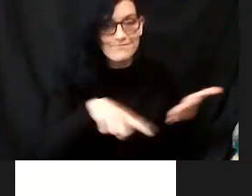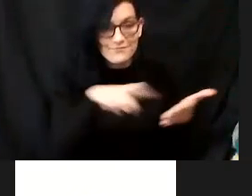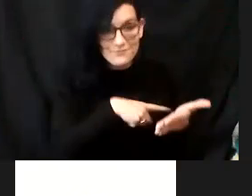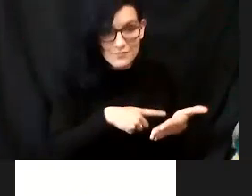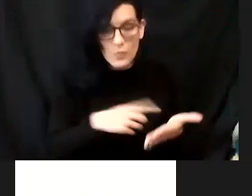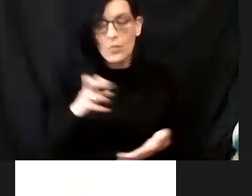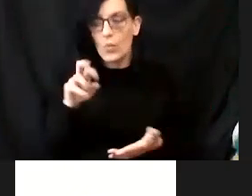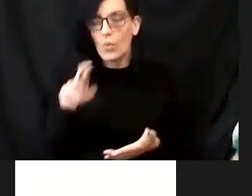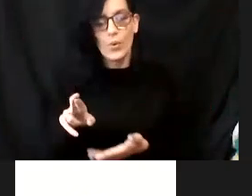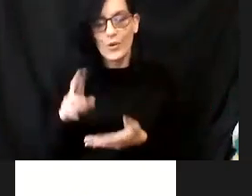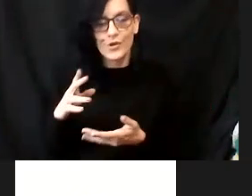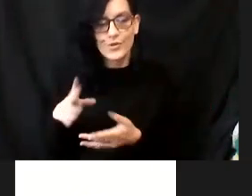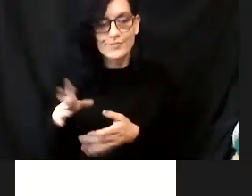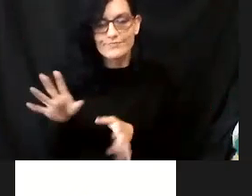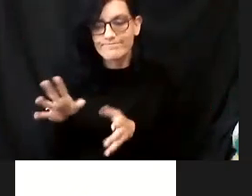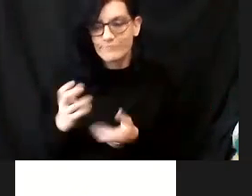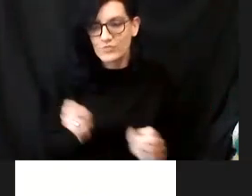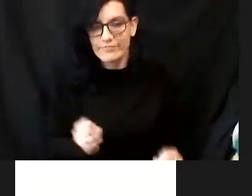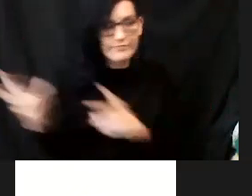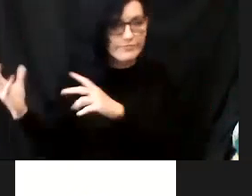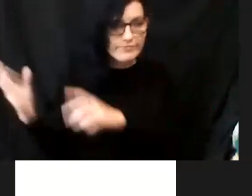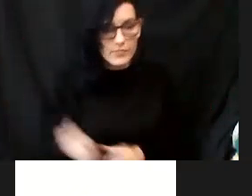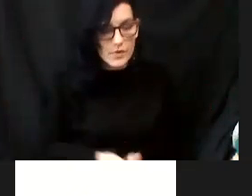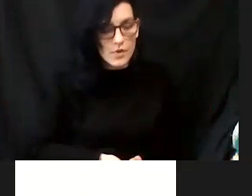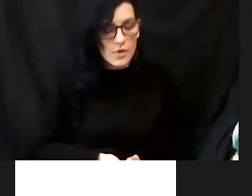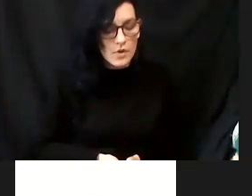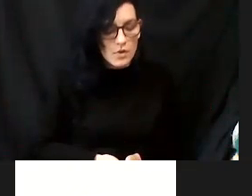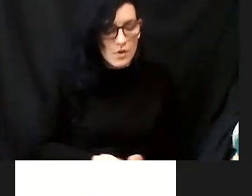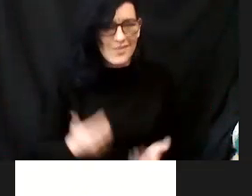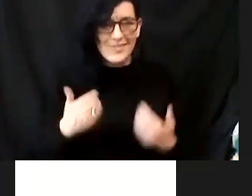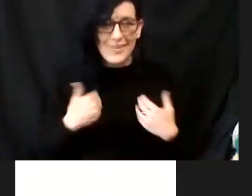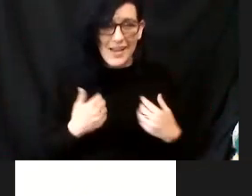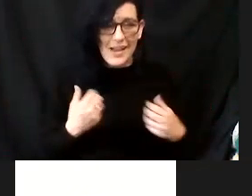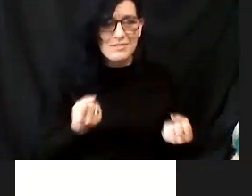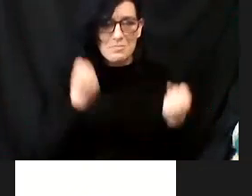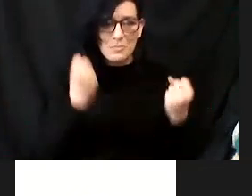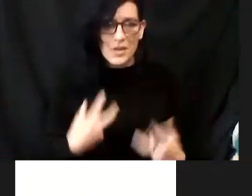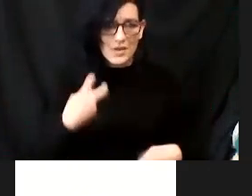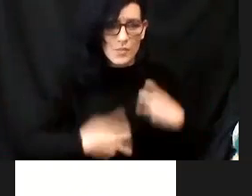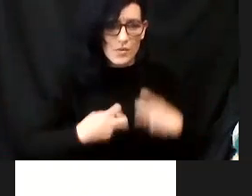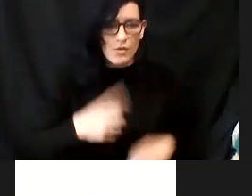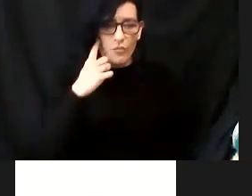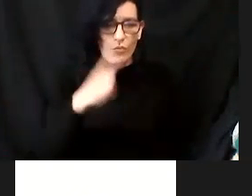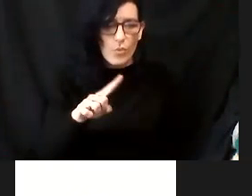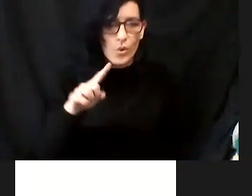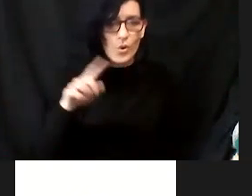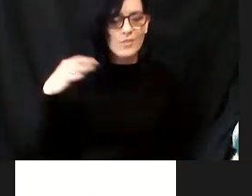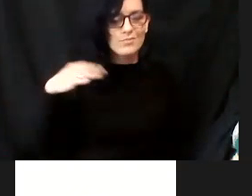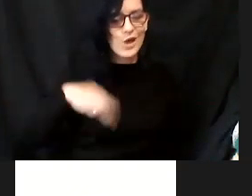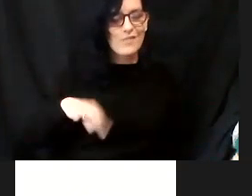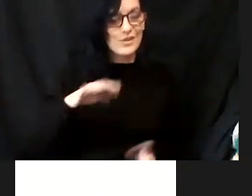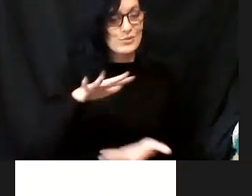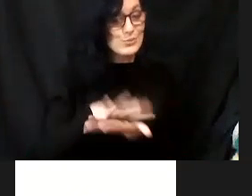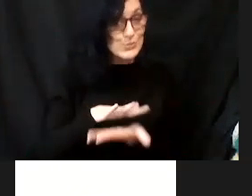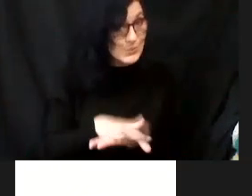there have been a lot of issues in recent years with for-profit schools. A lot of for-profit